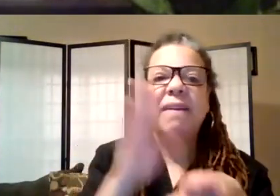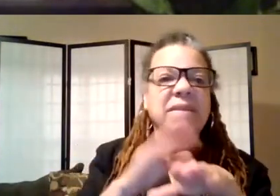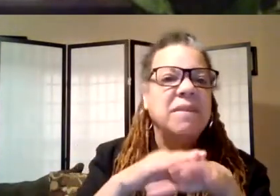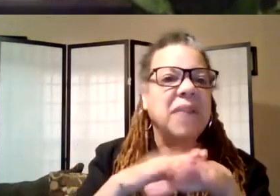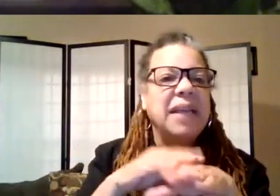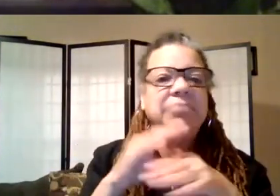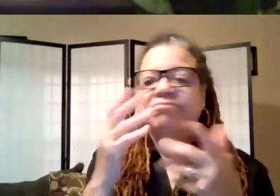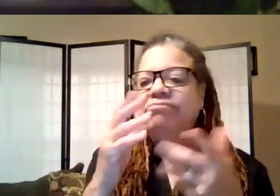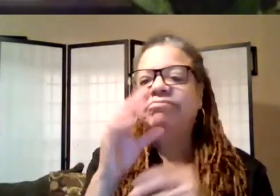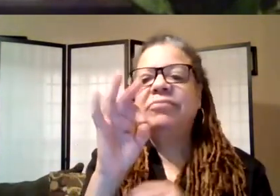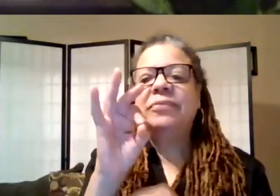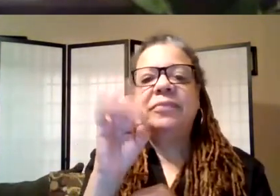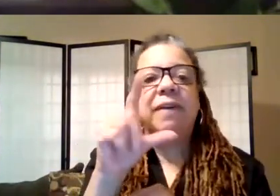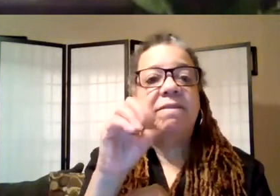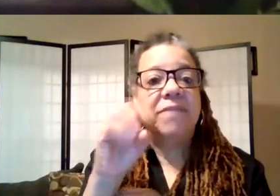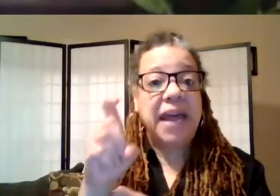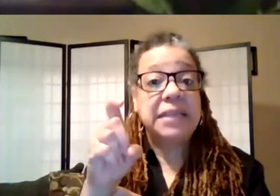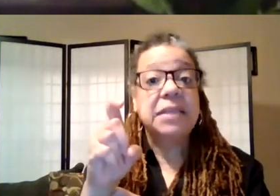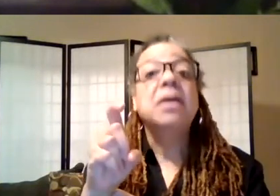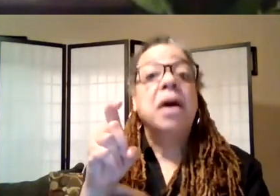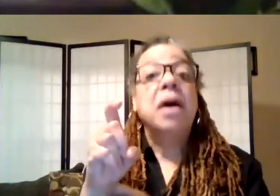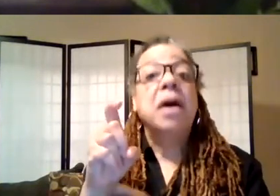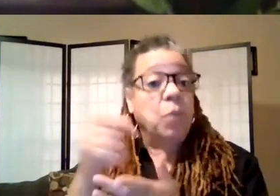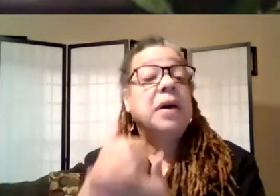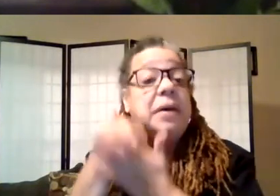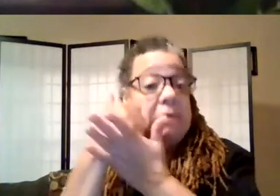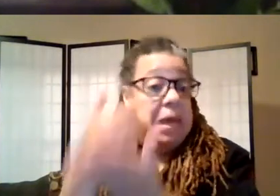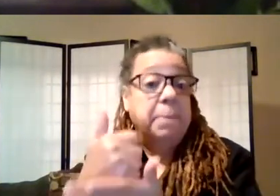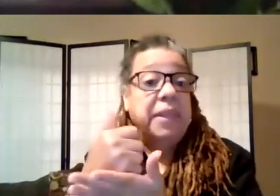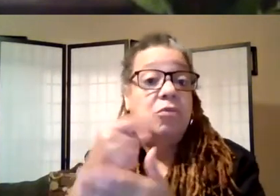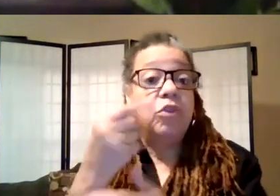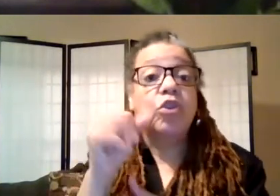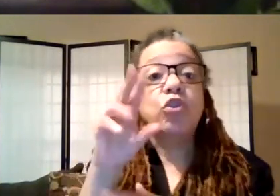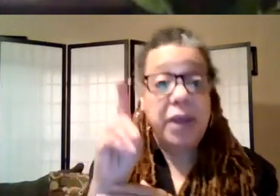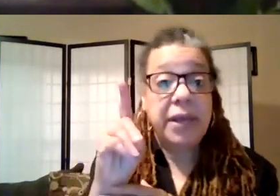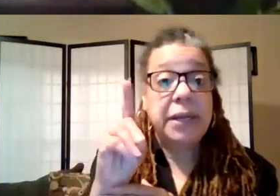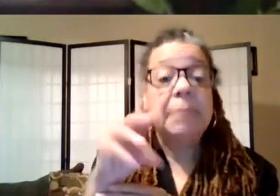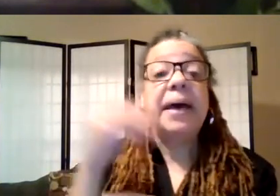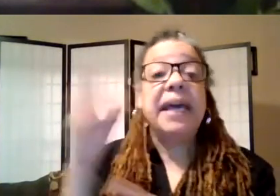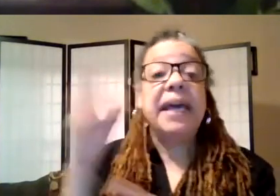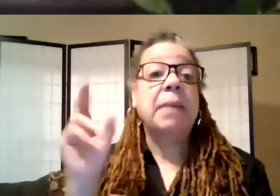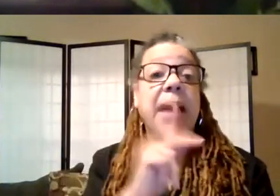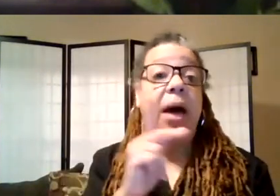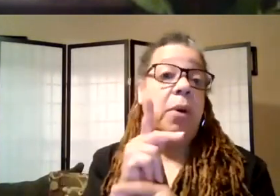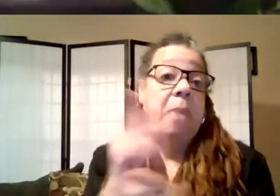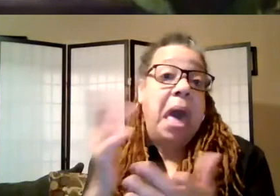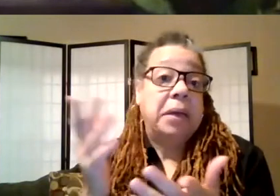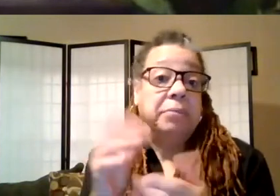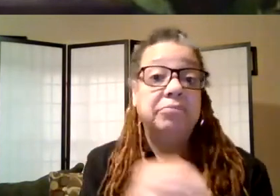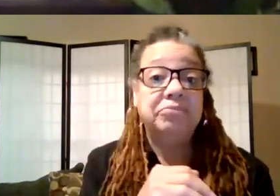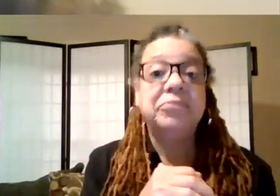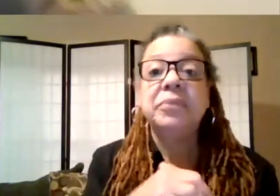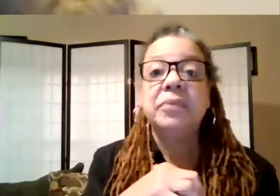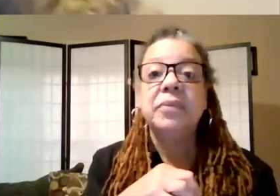EVs that were out there were assisting the grid and becoming more reliable by delivering that power back. Oscar, anything else you wanted to say